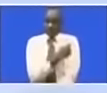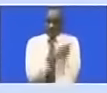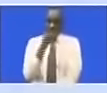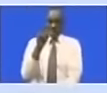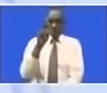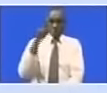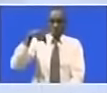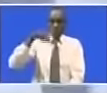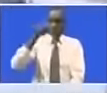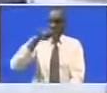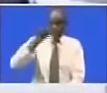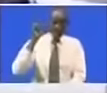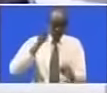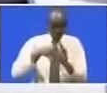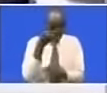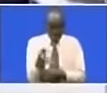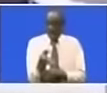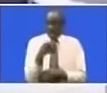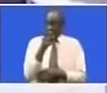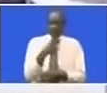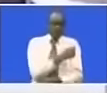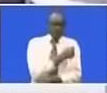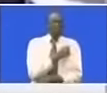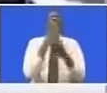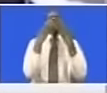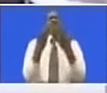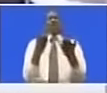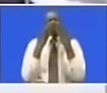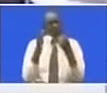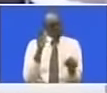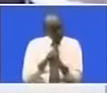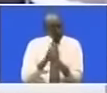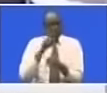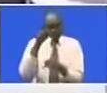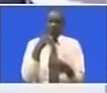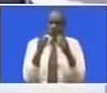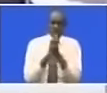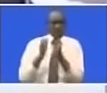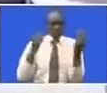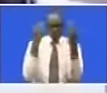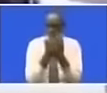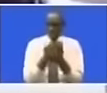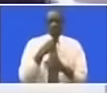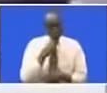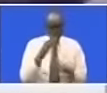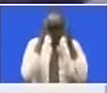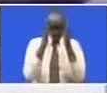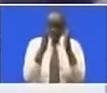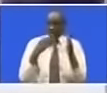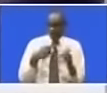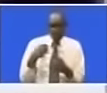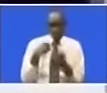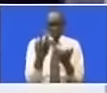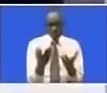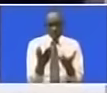Ramadhani, who joins us this evening. Daktari, thank you very much for making the time to be with us tonight. We just want to focus on your